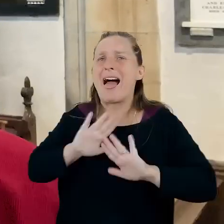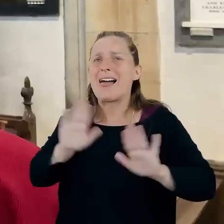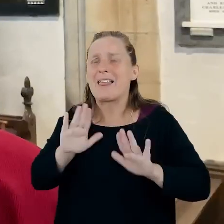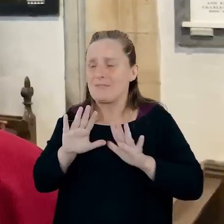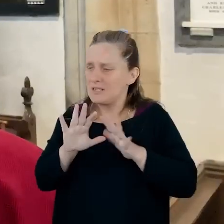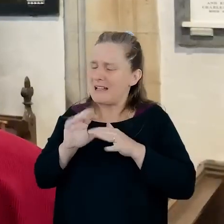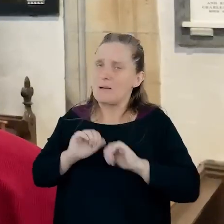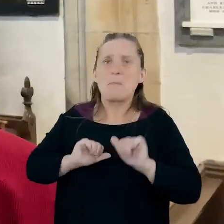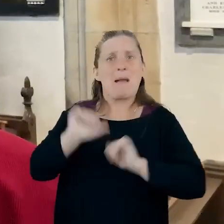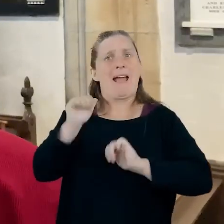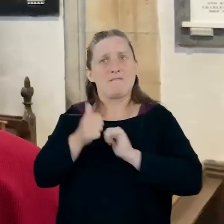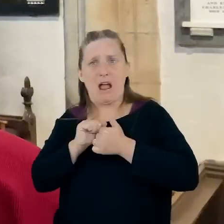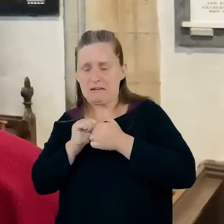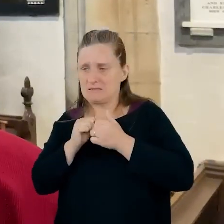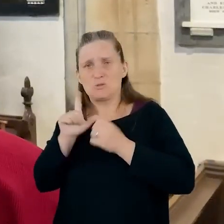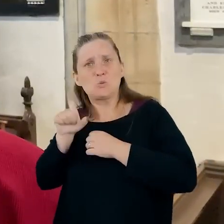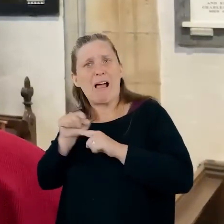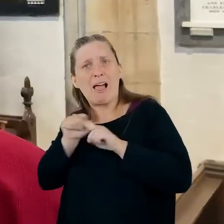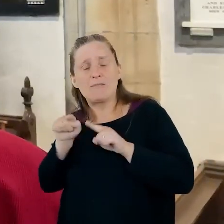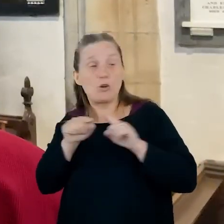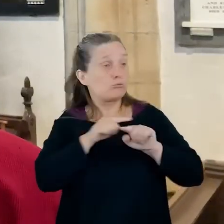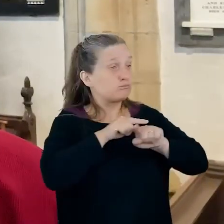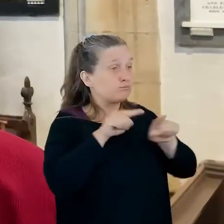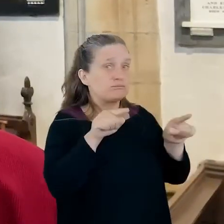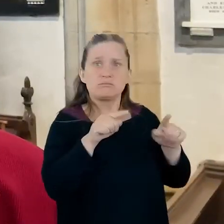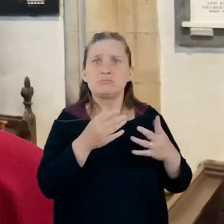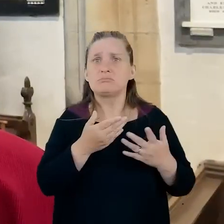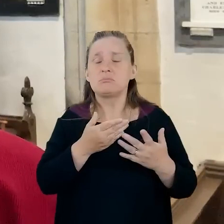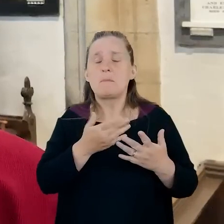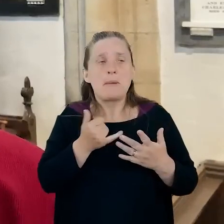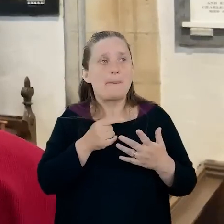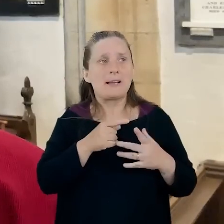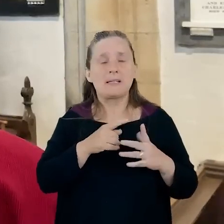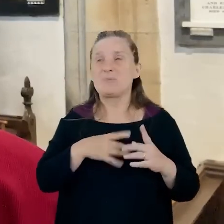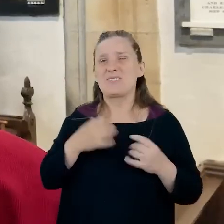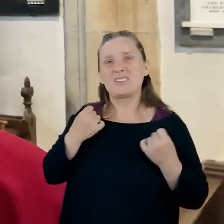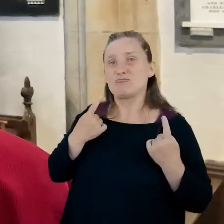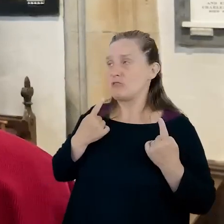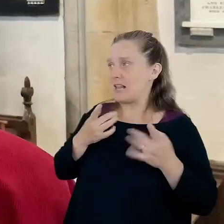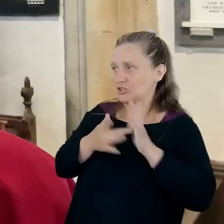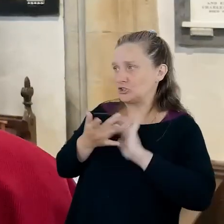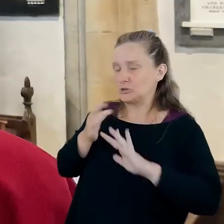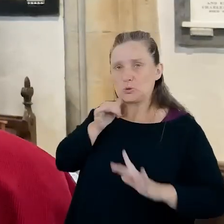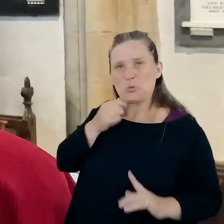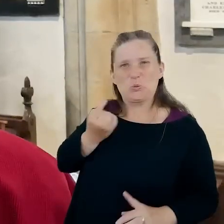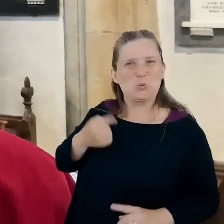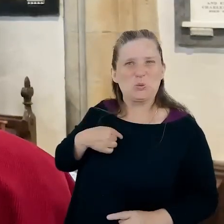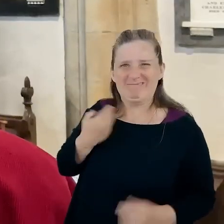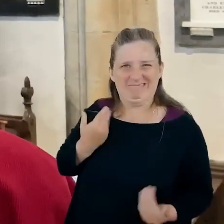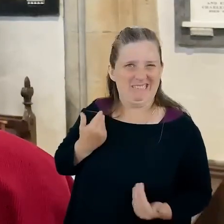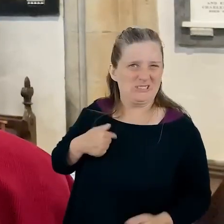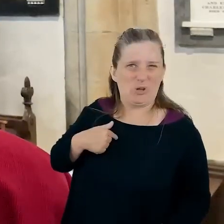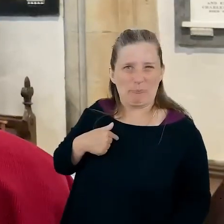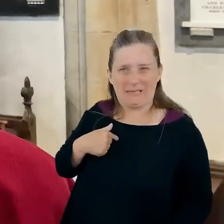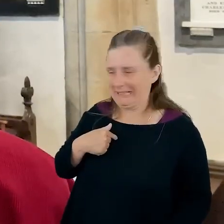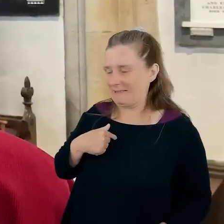weren't Jesus' closest friends. Some of them probably didn't think that Jesus had really noticed or knew who they